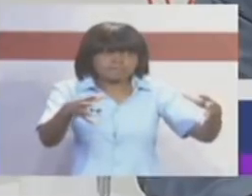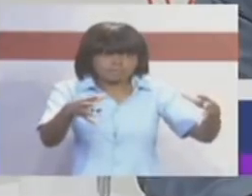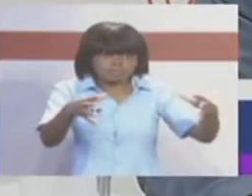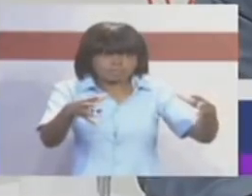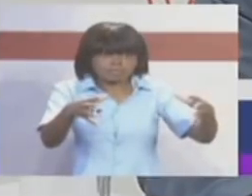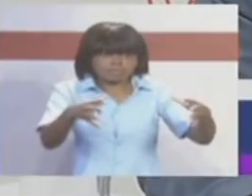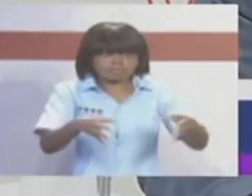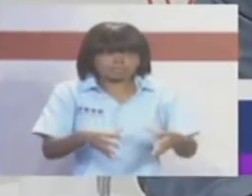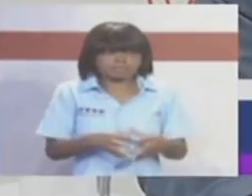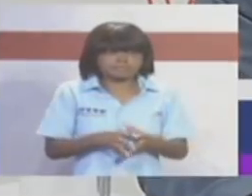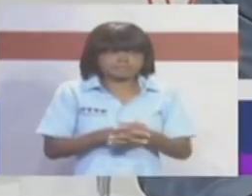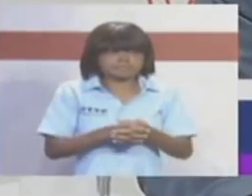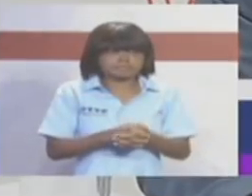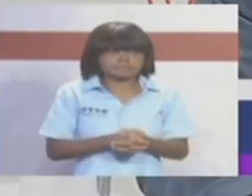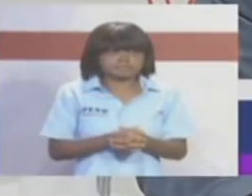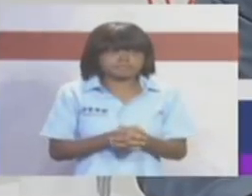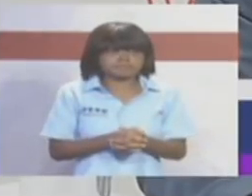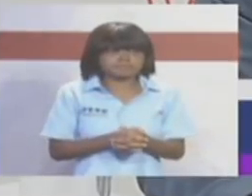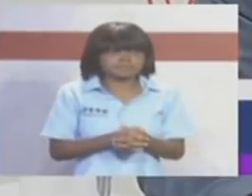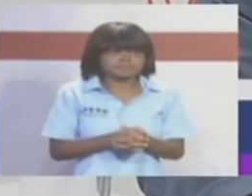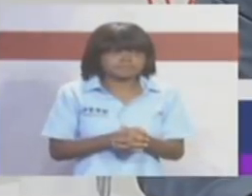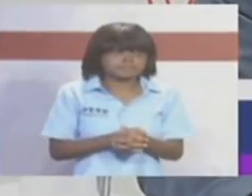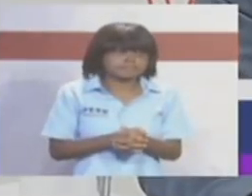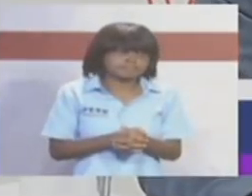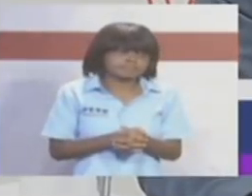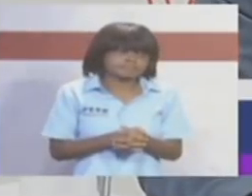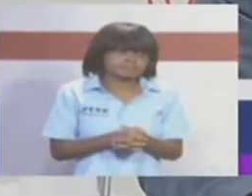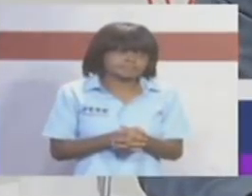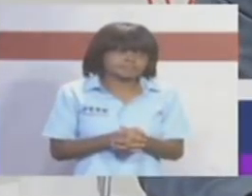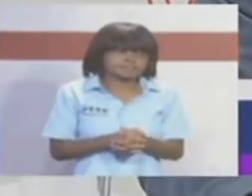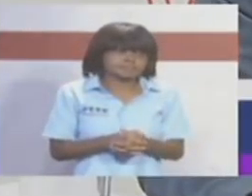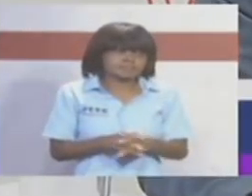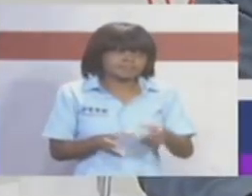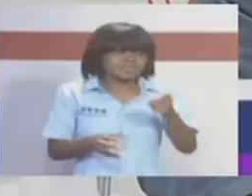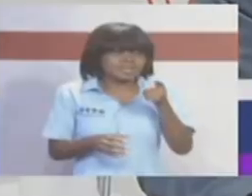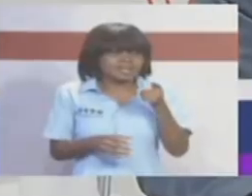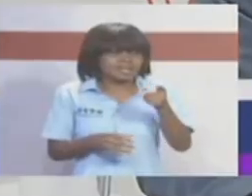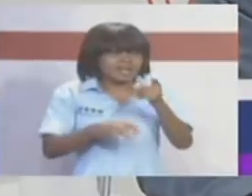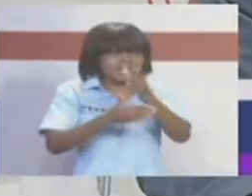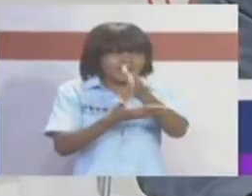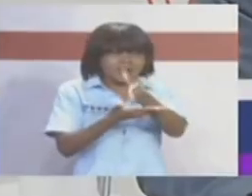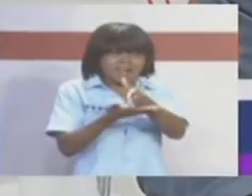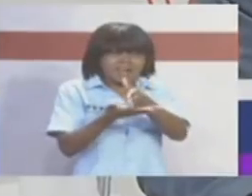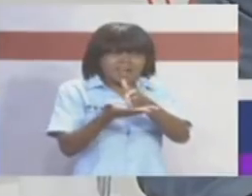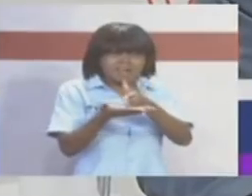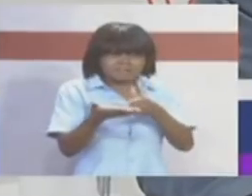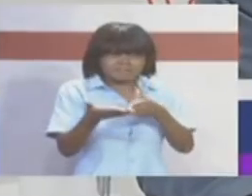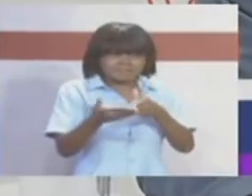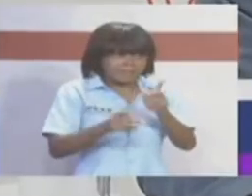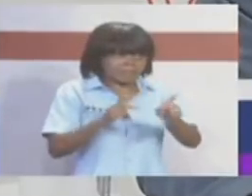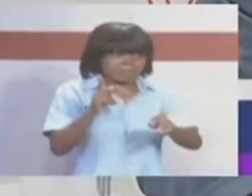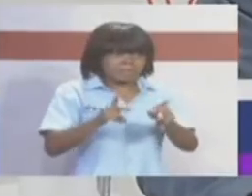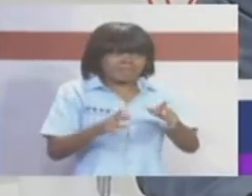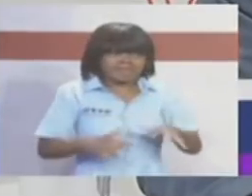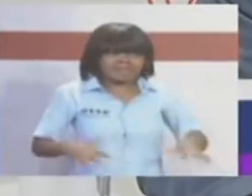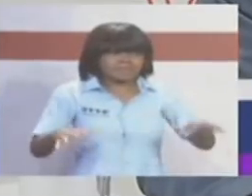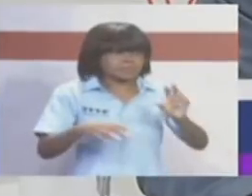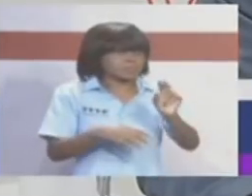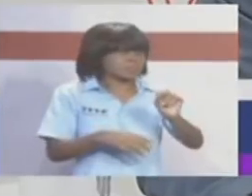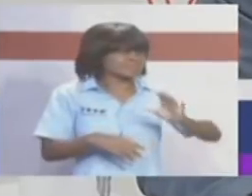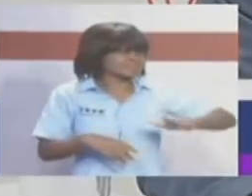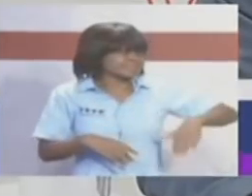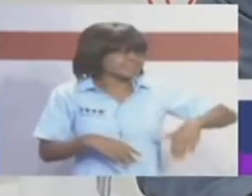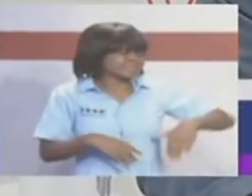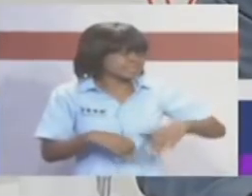or eligible population for vaccination. So you're going to have a significant number of individuals in all the age